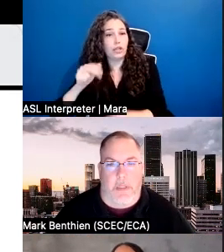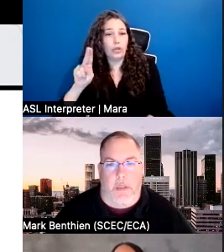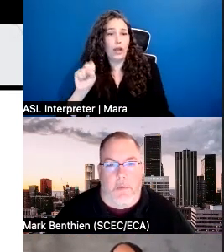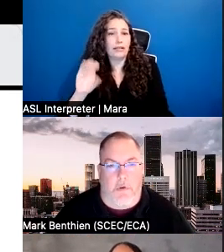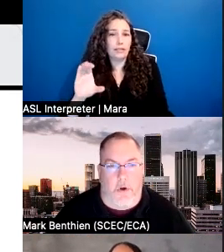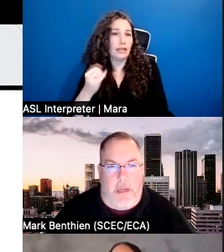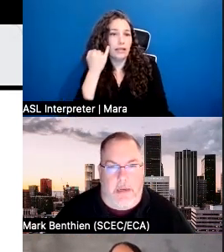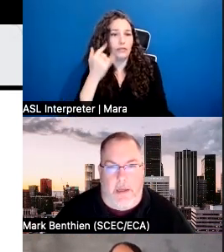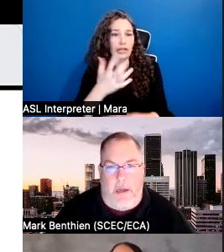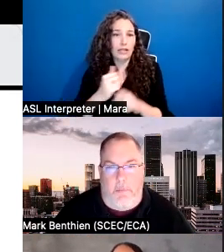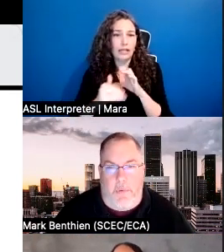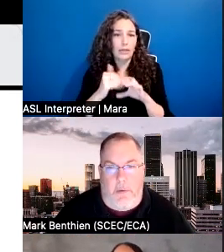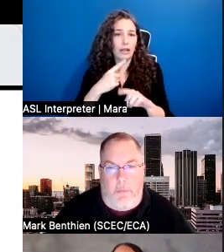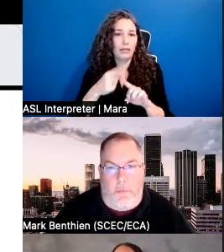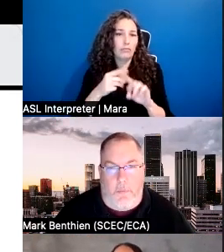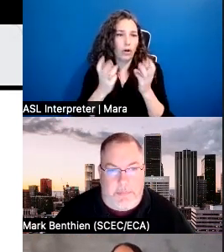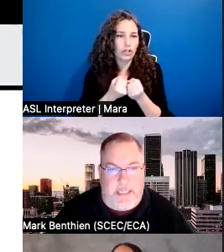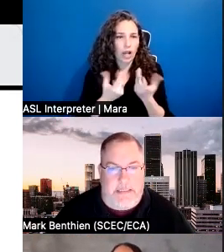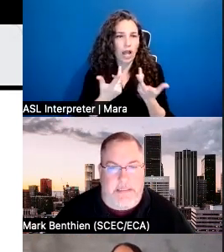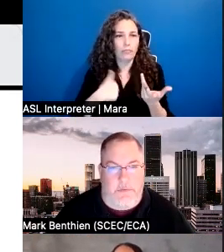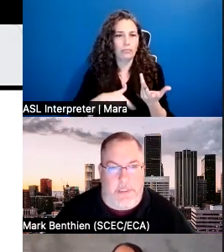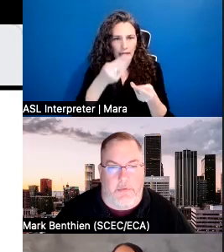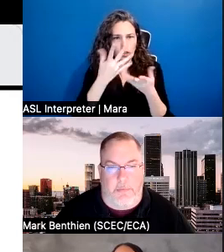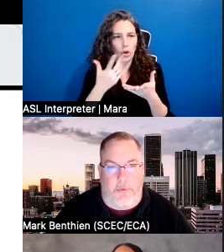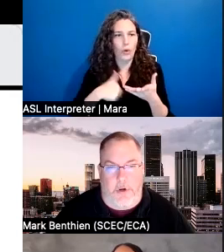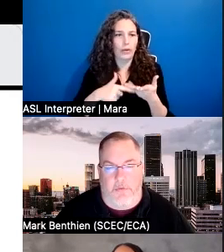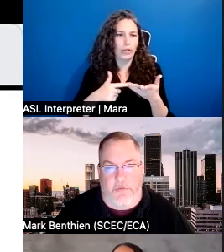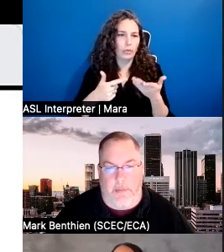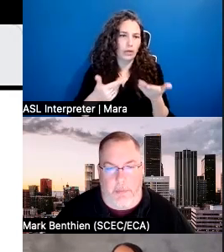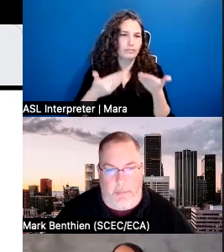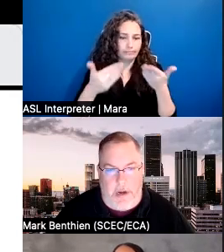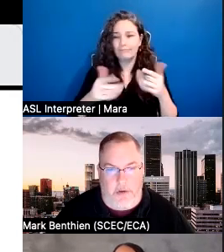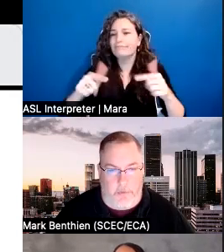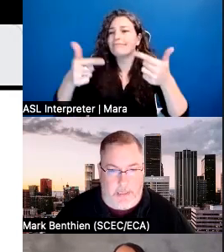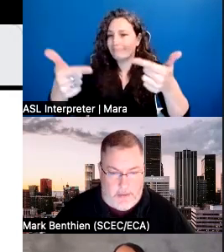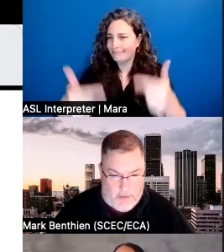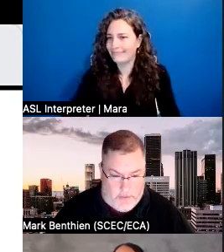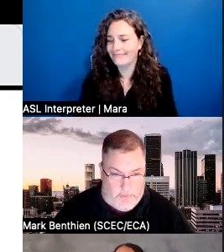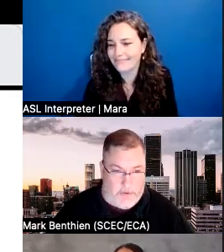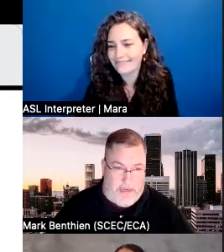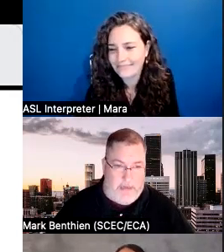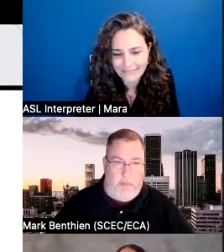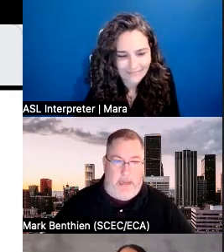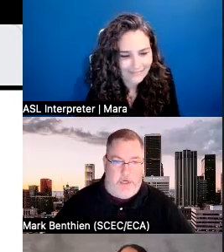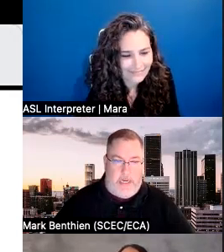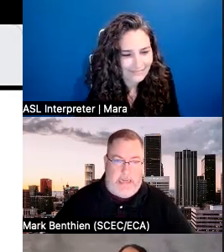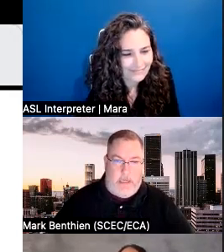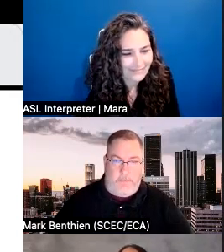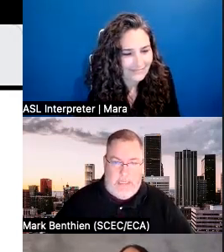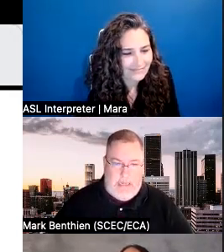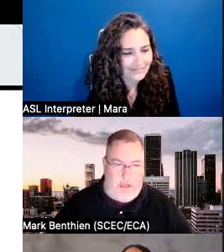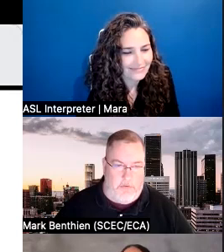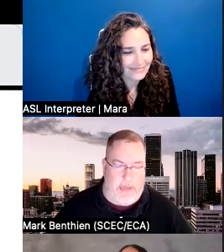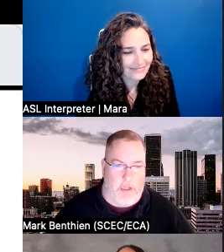earthquakecountry.org/join. We coordinate websites. We support Tsunami Preparedness Week. We created and manage